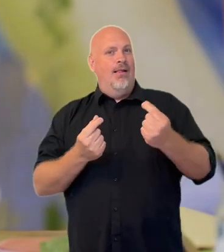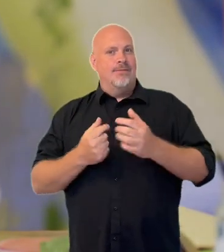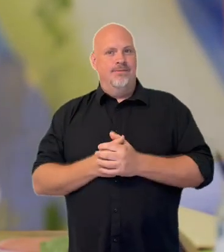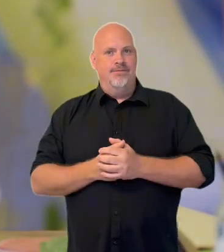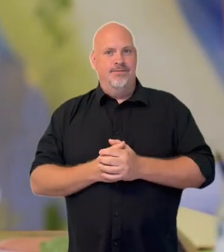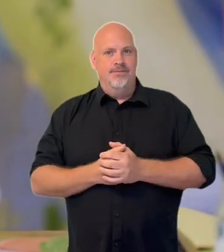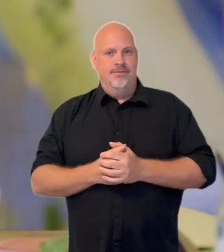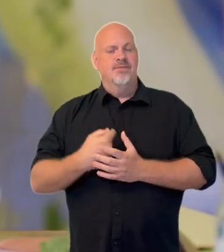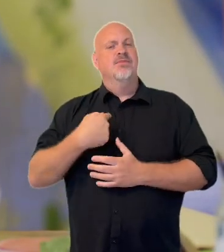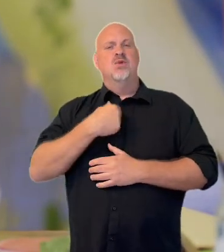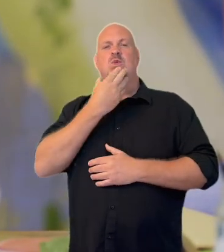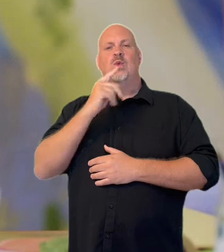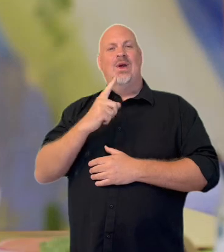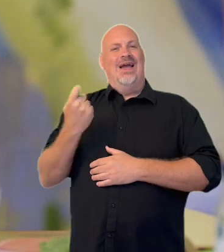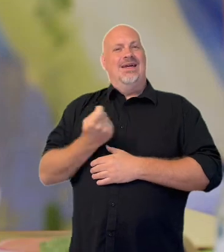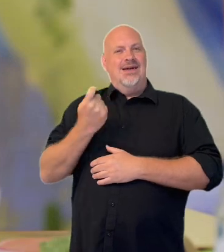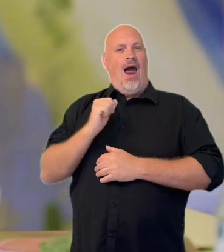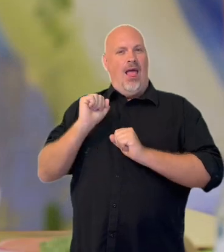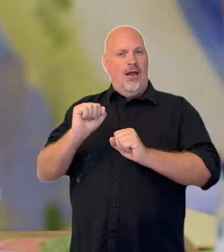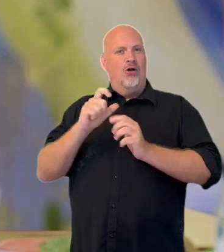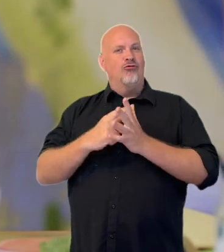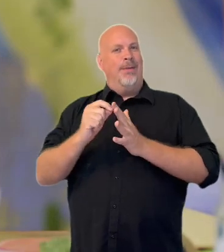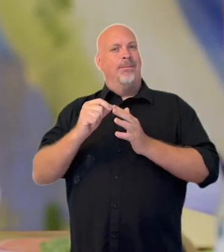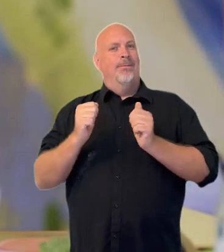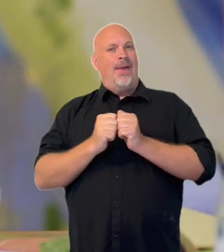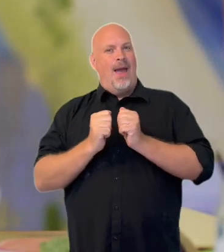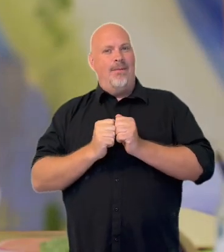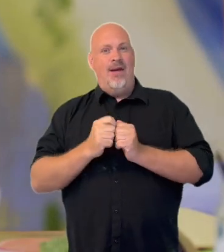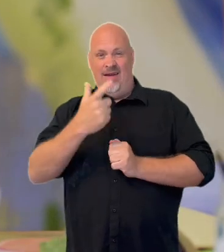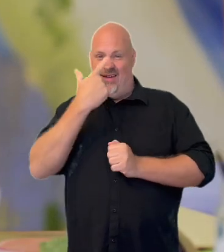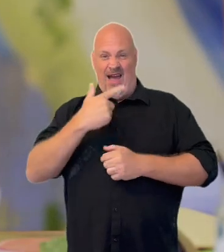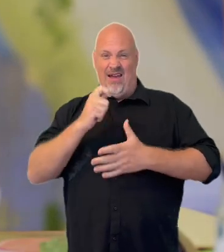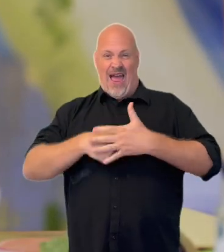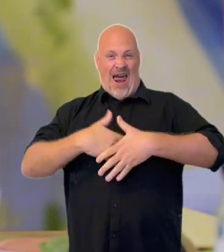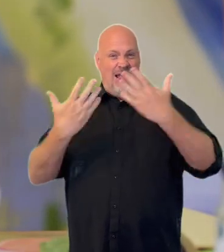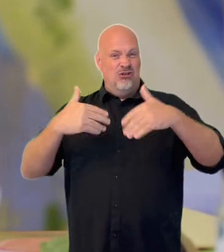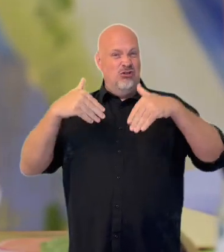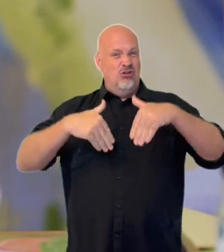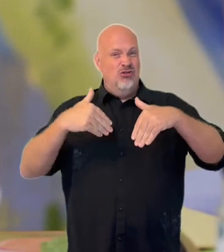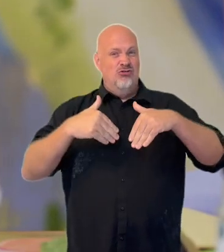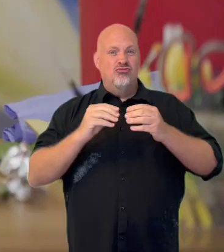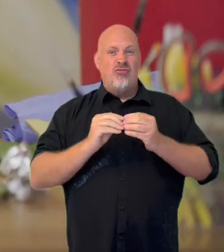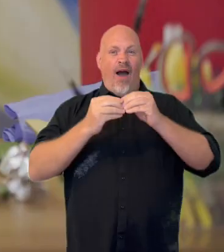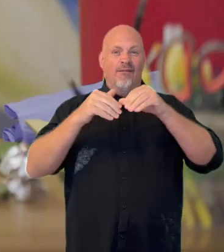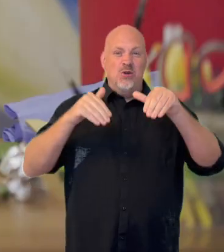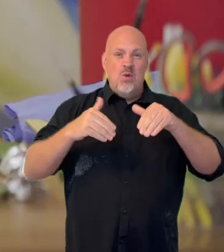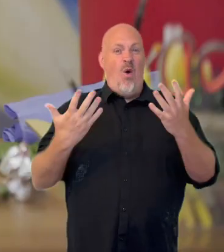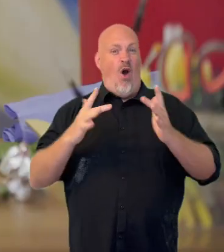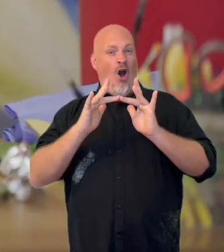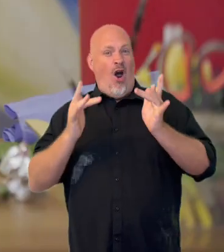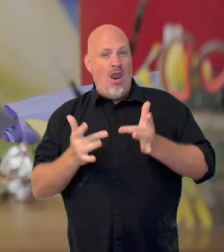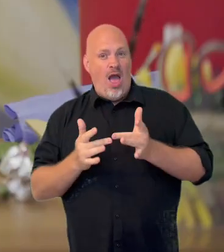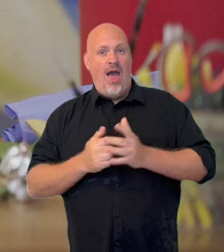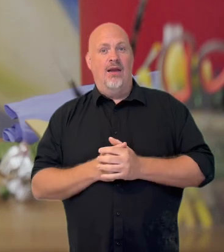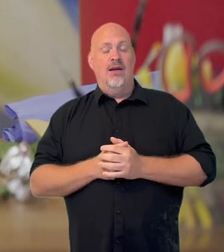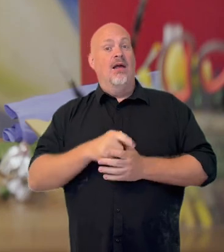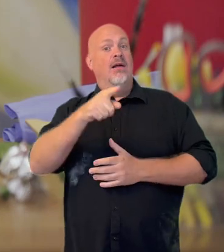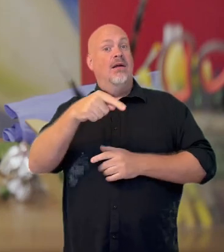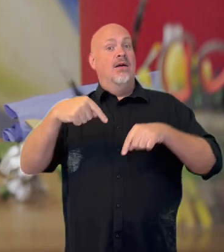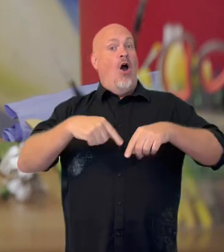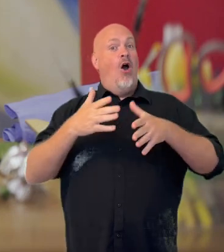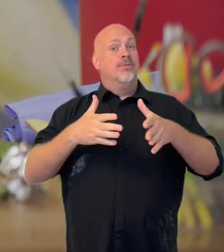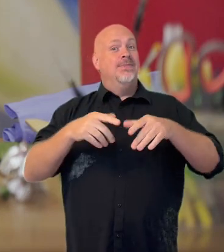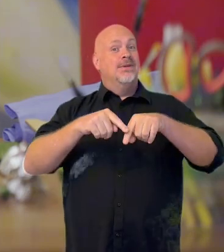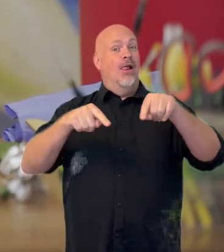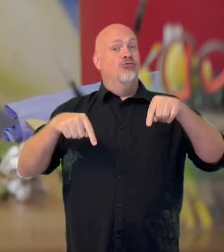use Italian crepe paper, and you can get that at any craft store or online, but if you're joining with